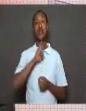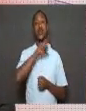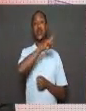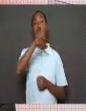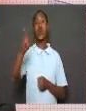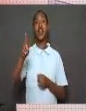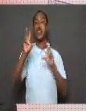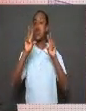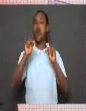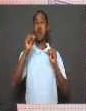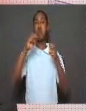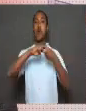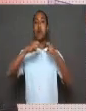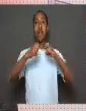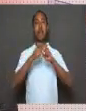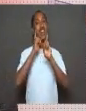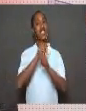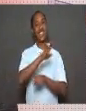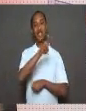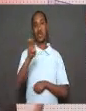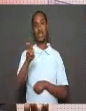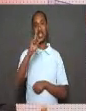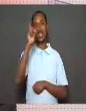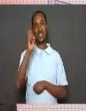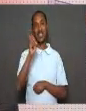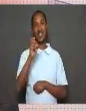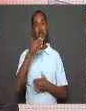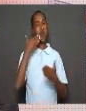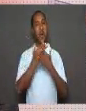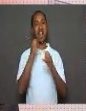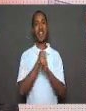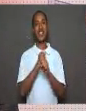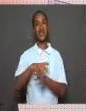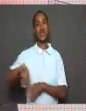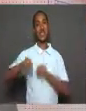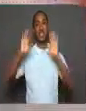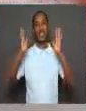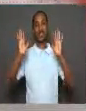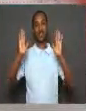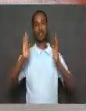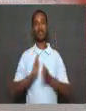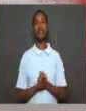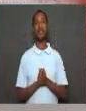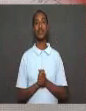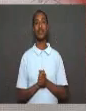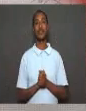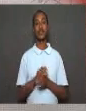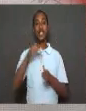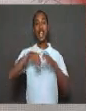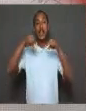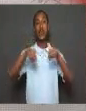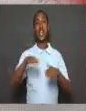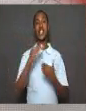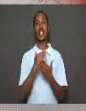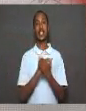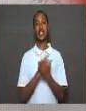you had no problem answering those. Well done, students! In today's